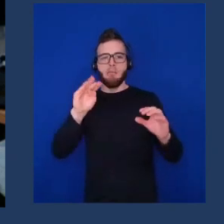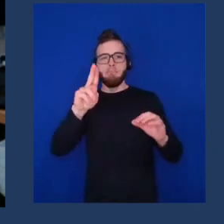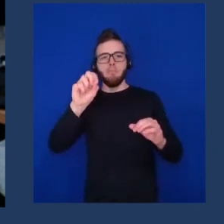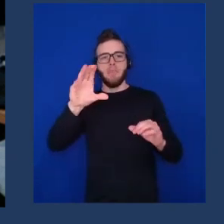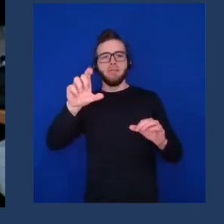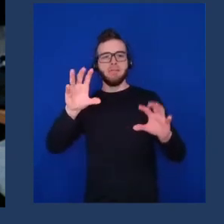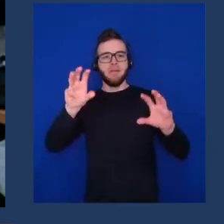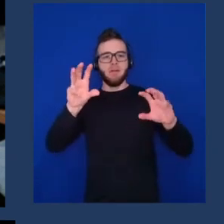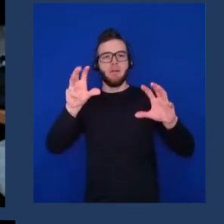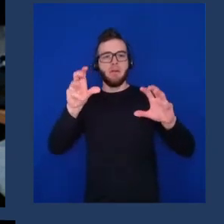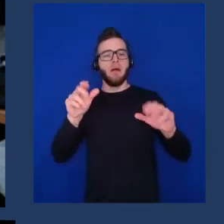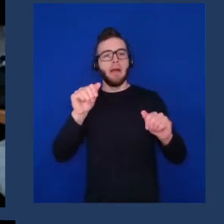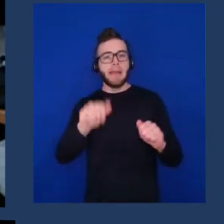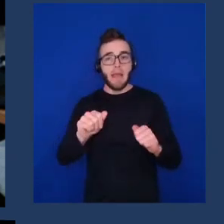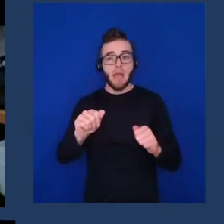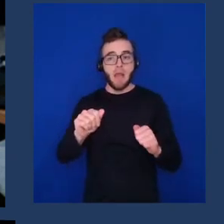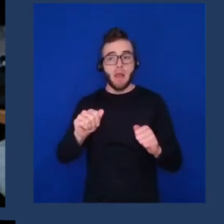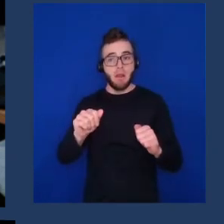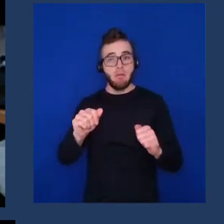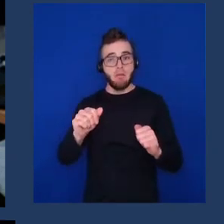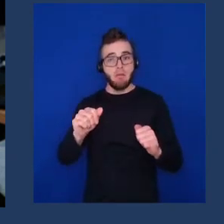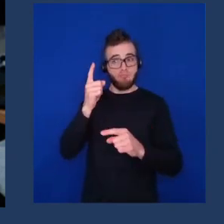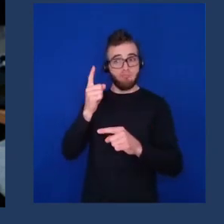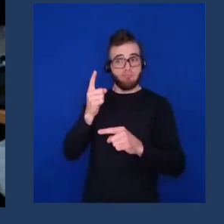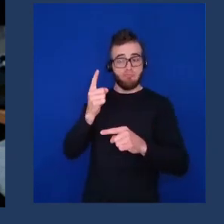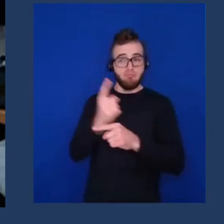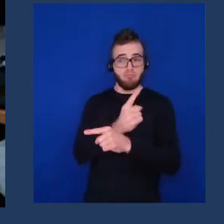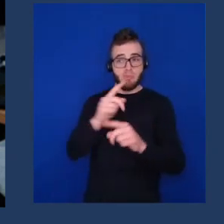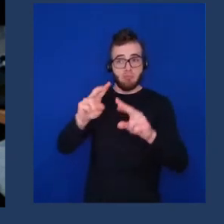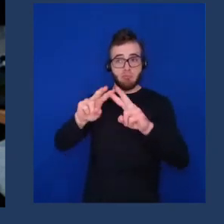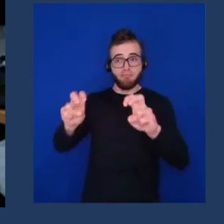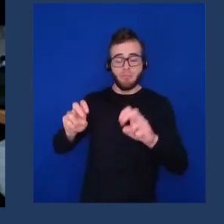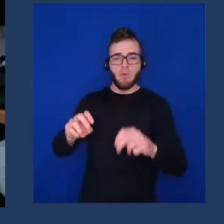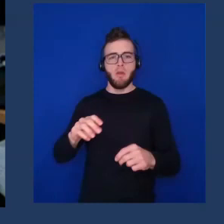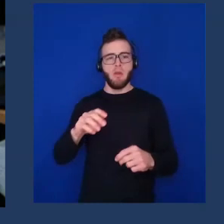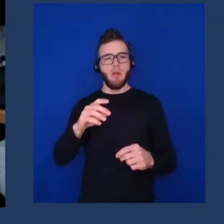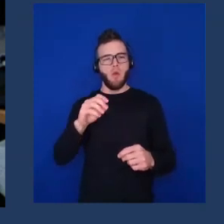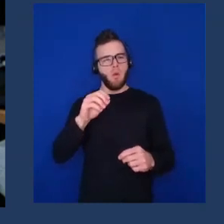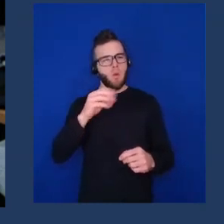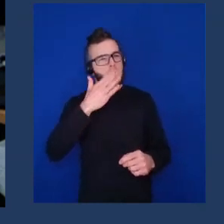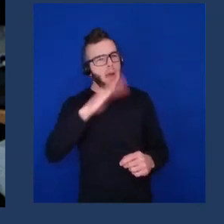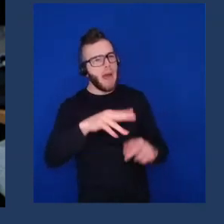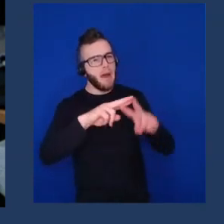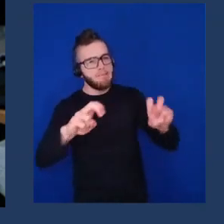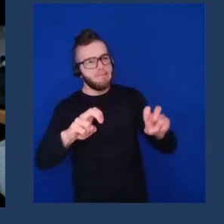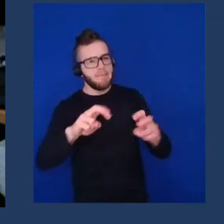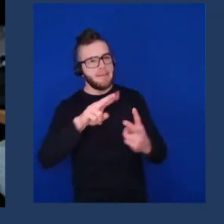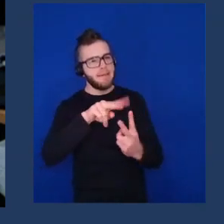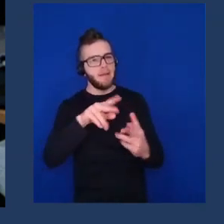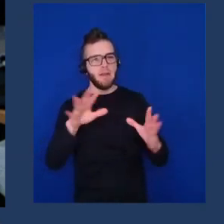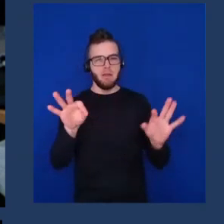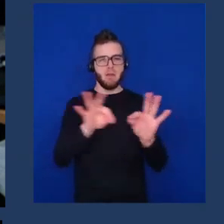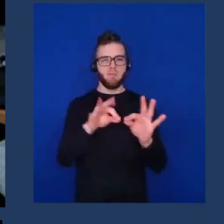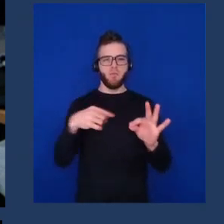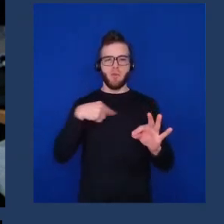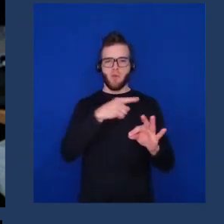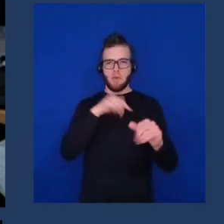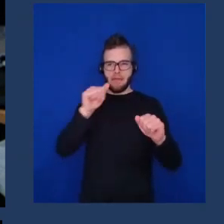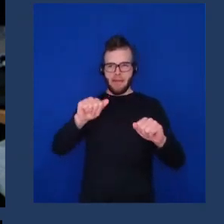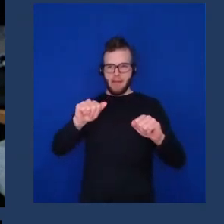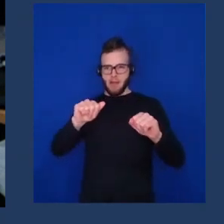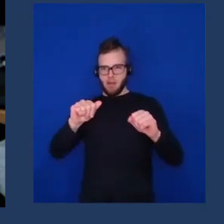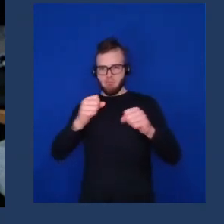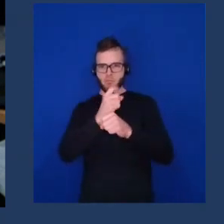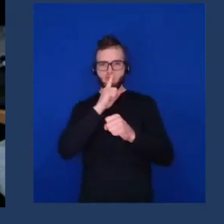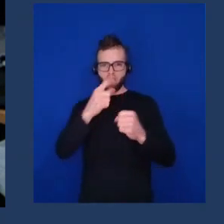sort of believe that there's mostly good there, but it's also something that we want to make sure we have the tooling to be able to check that out, as well as a really diverse data